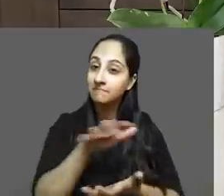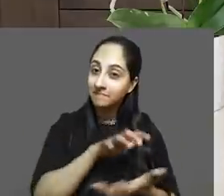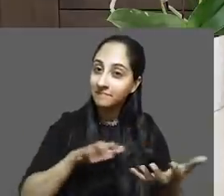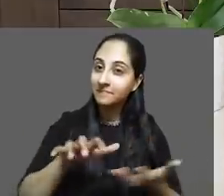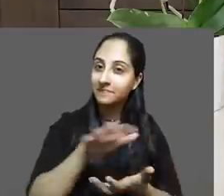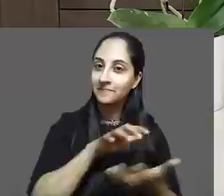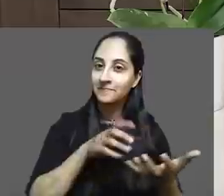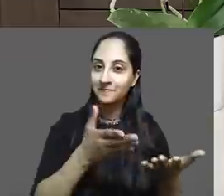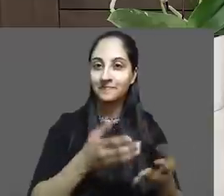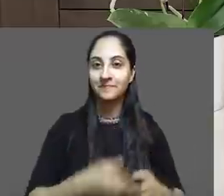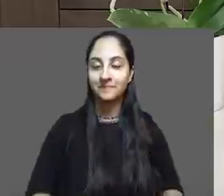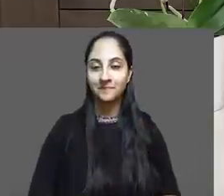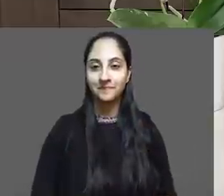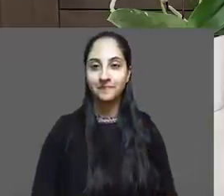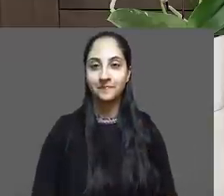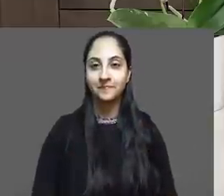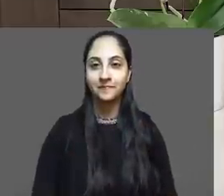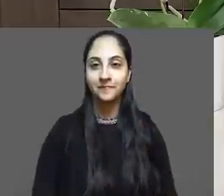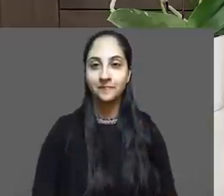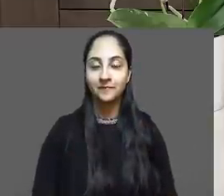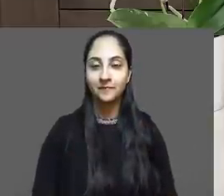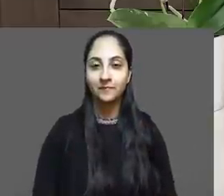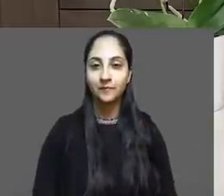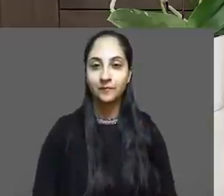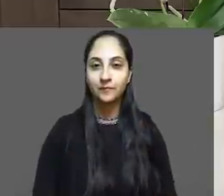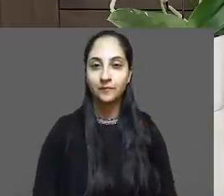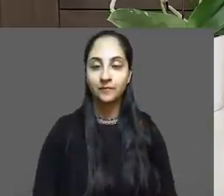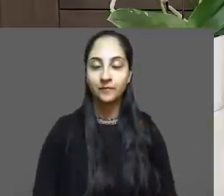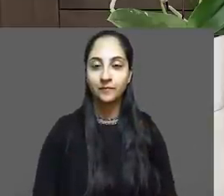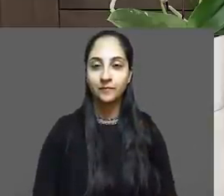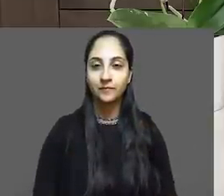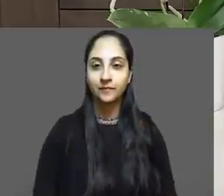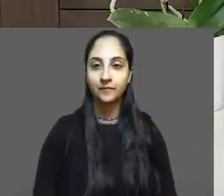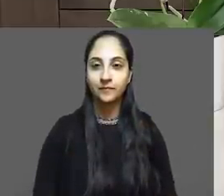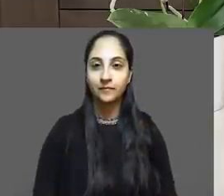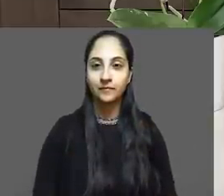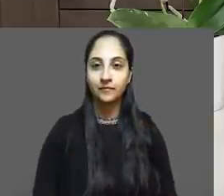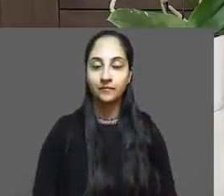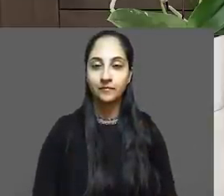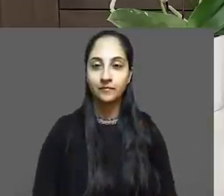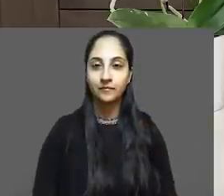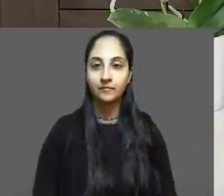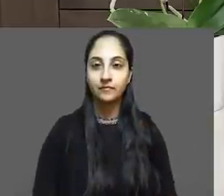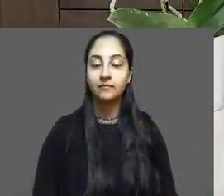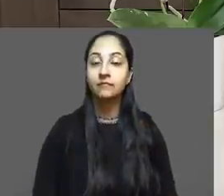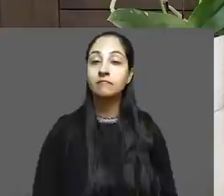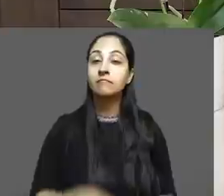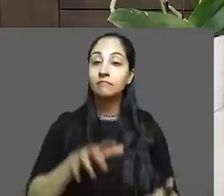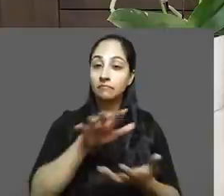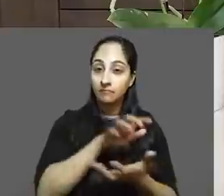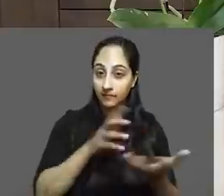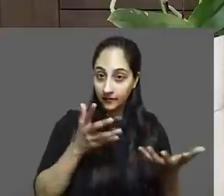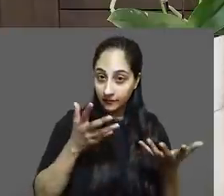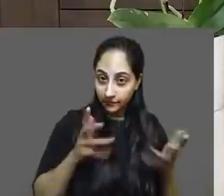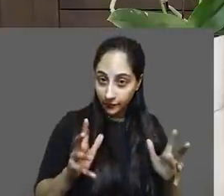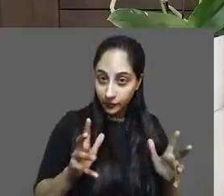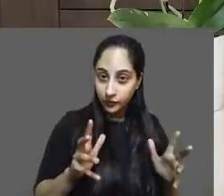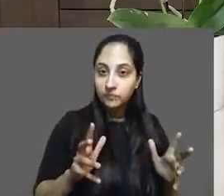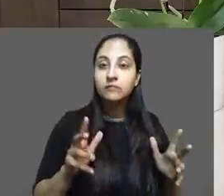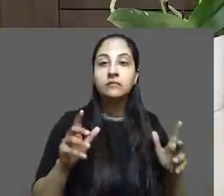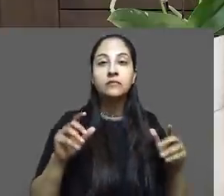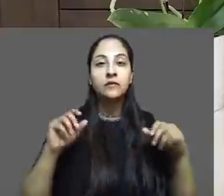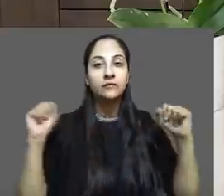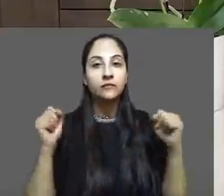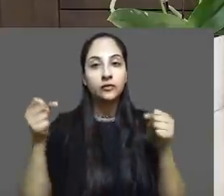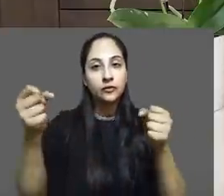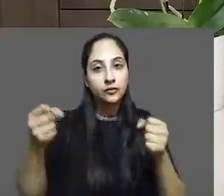Just take your spoon and mix them together. Now this one, we will have to